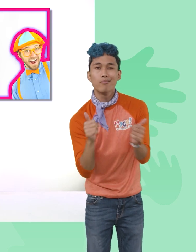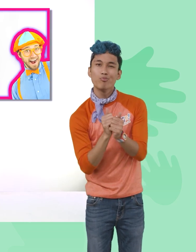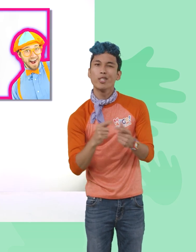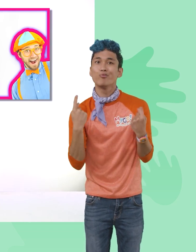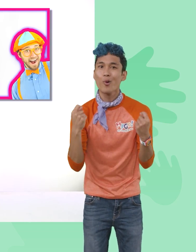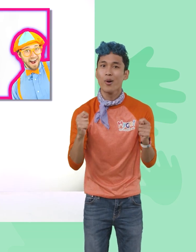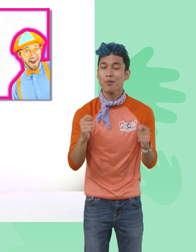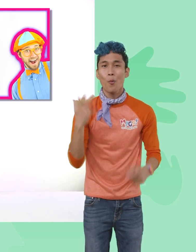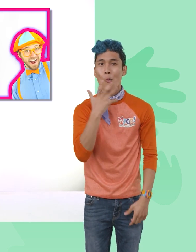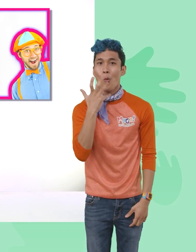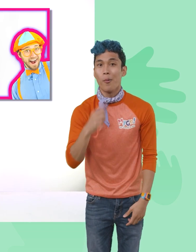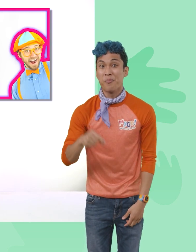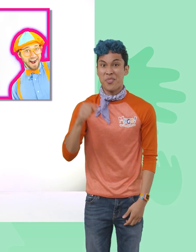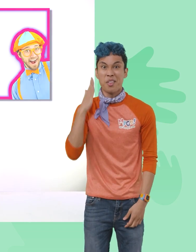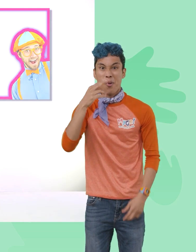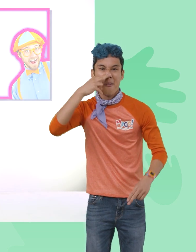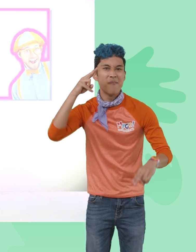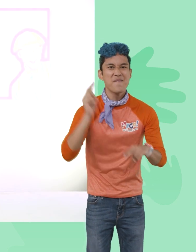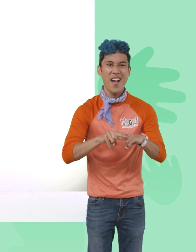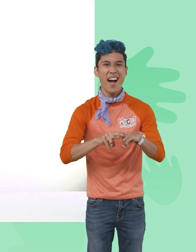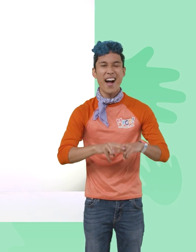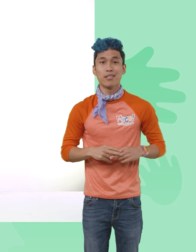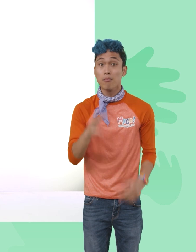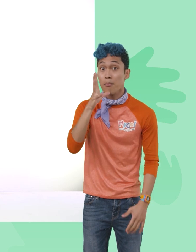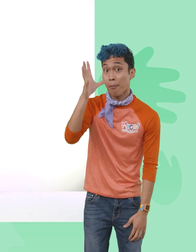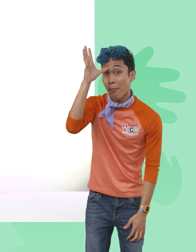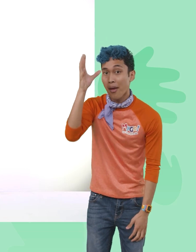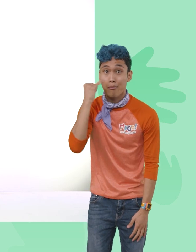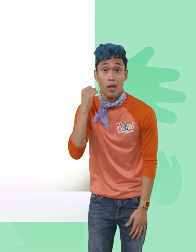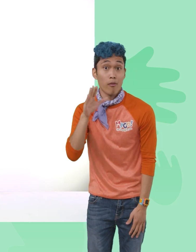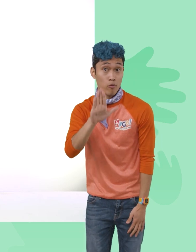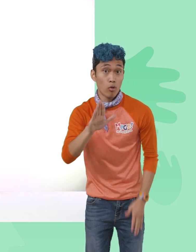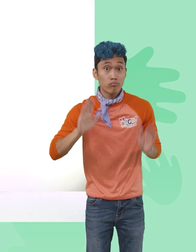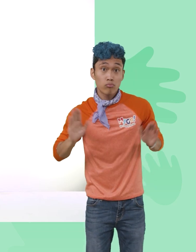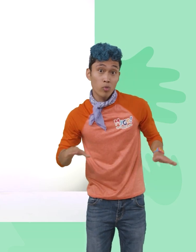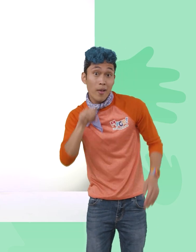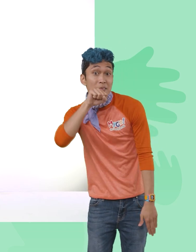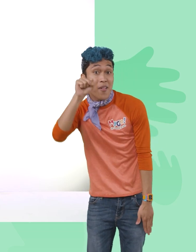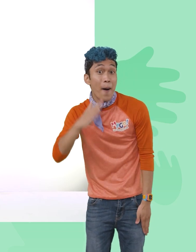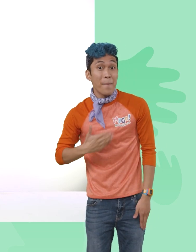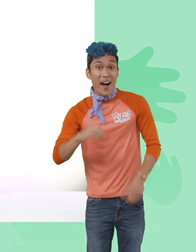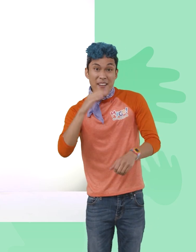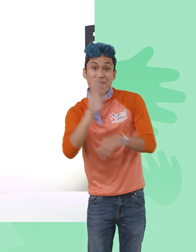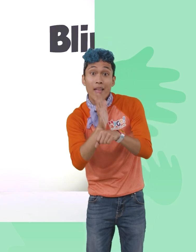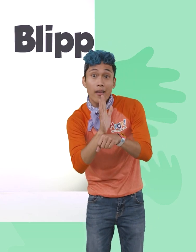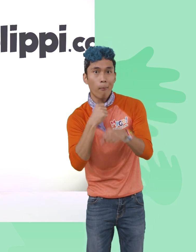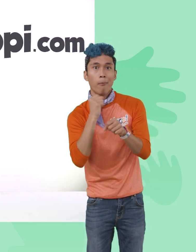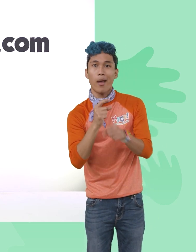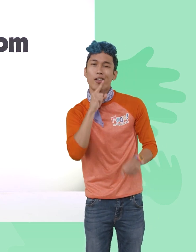toys. Wow, this is gonna be fun. Parents, if your child loves my videos, be sure to head